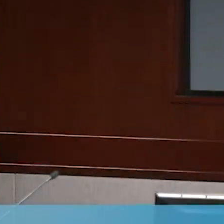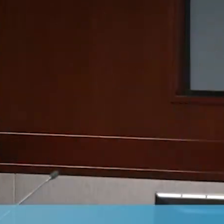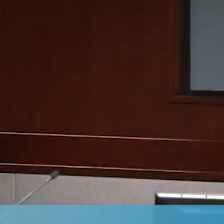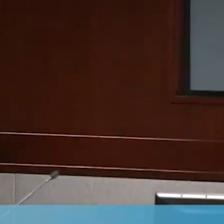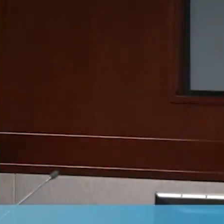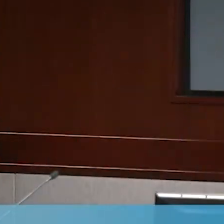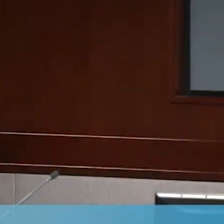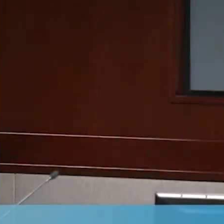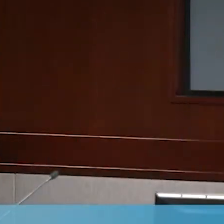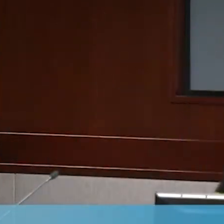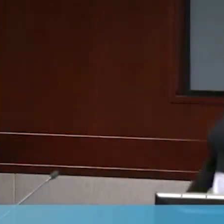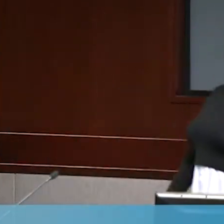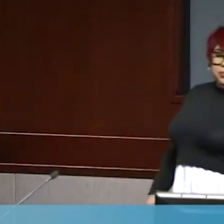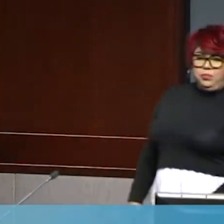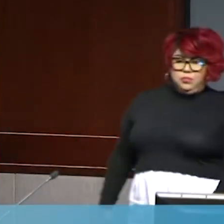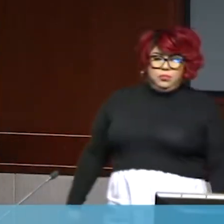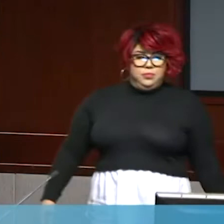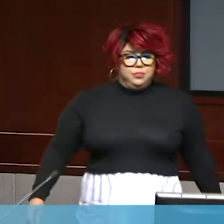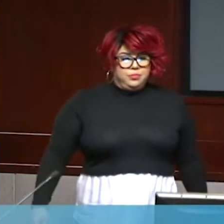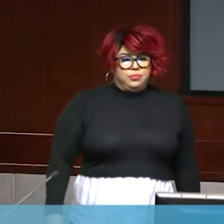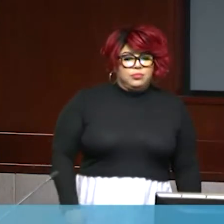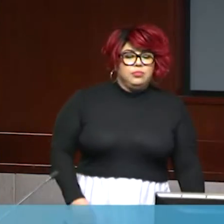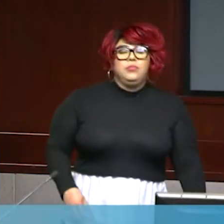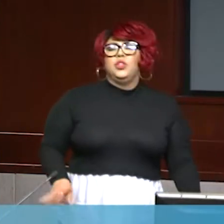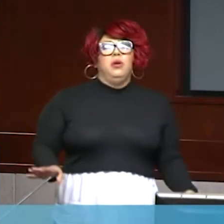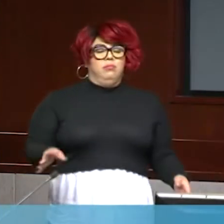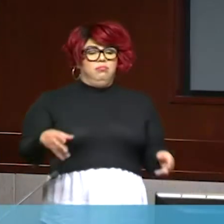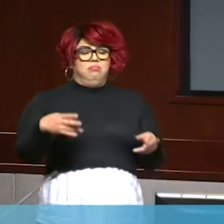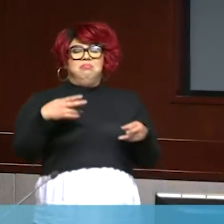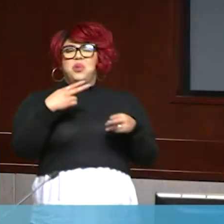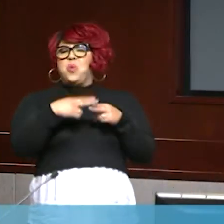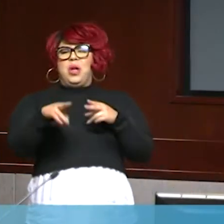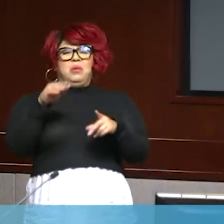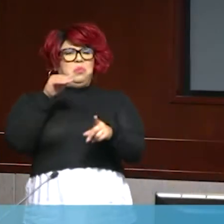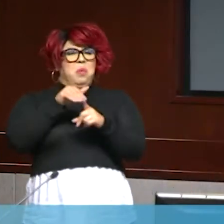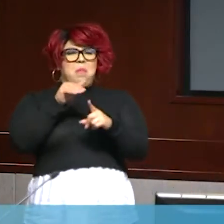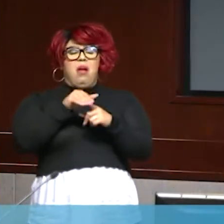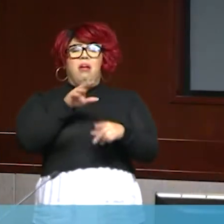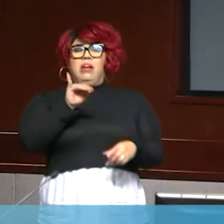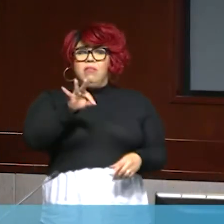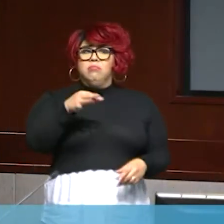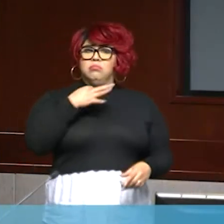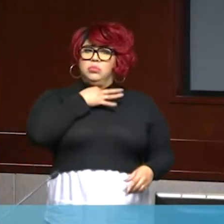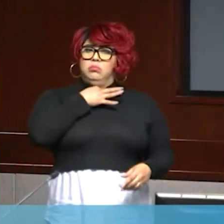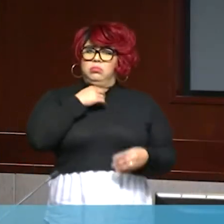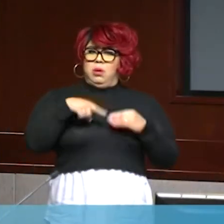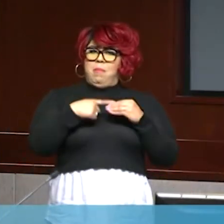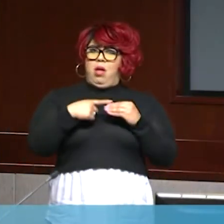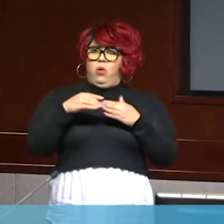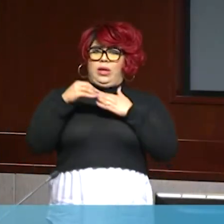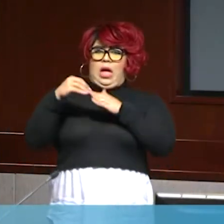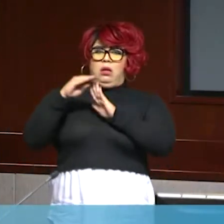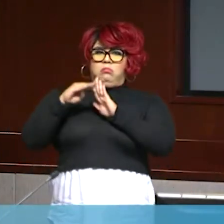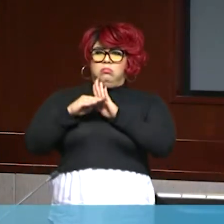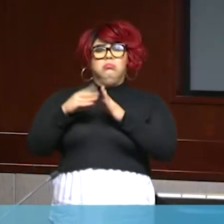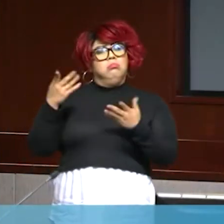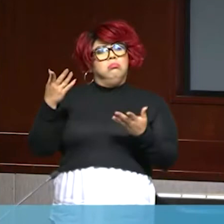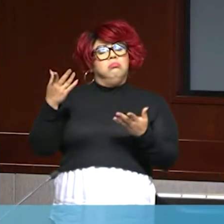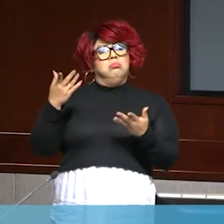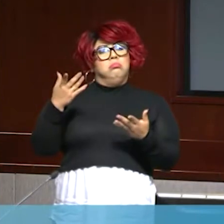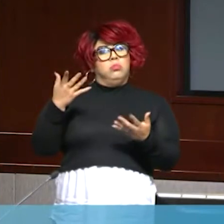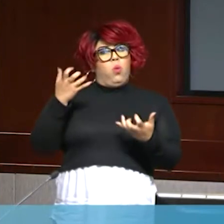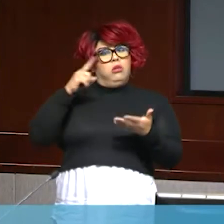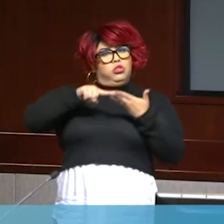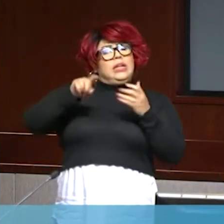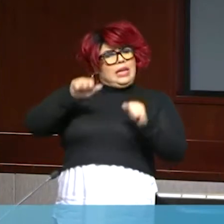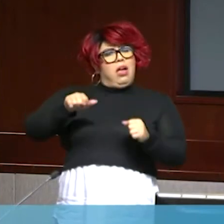Just a quick reminder for all of those who are watching, if you are interested in the guidance documents, they're available on our public health website as well